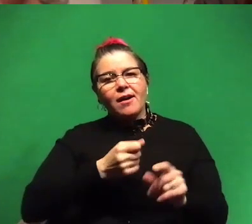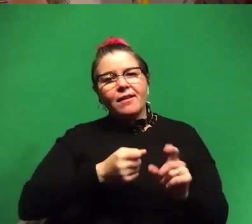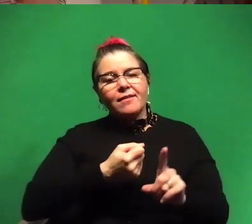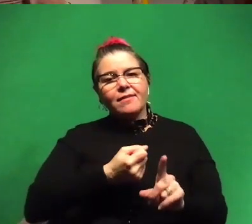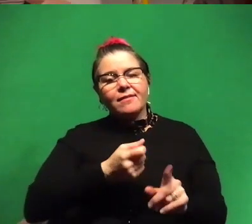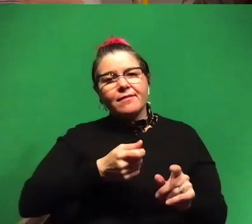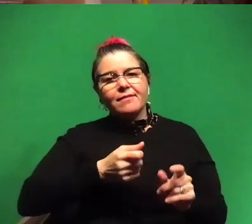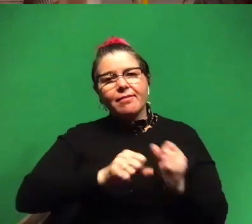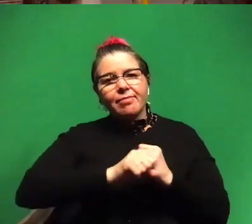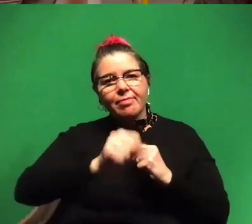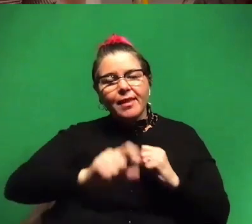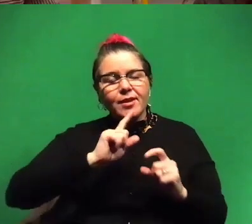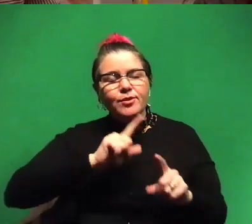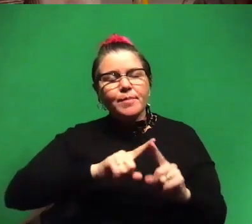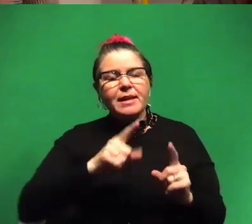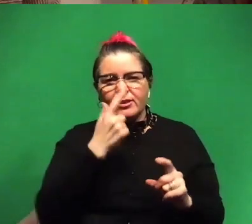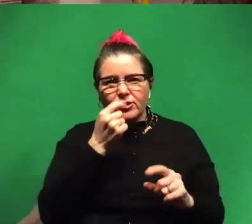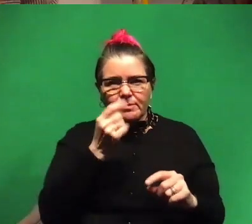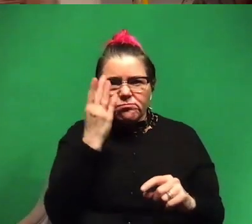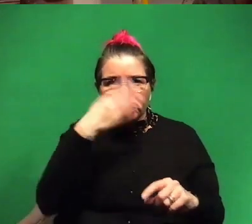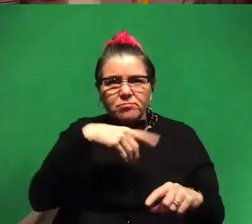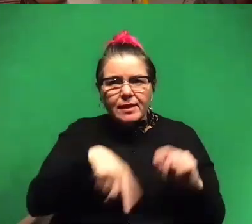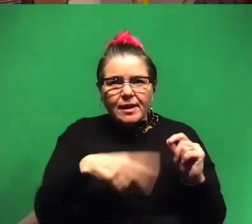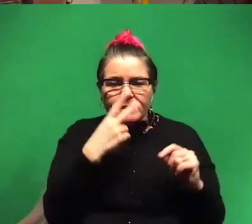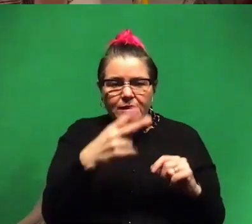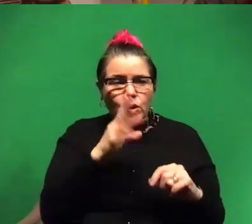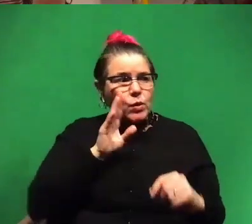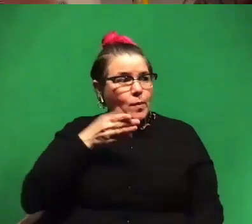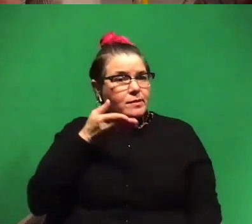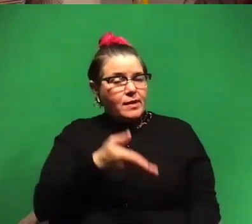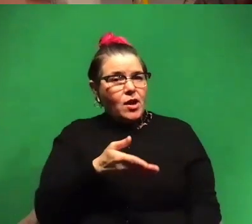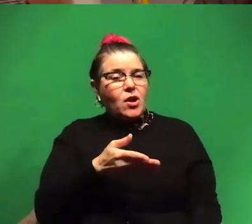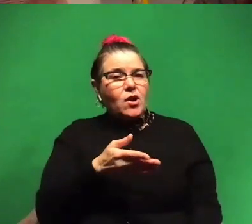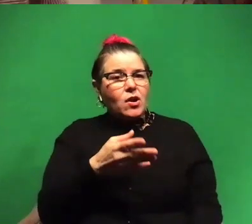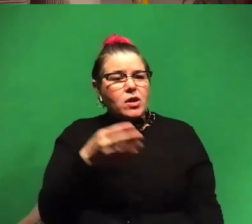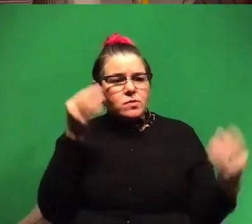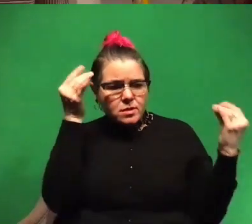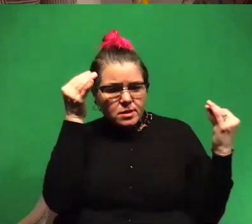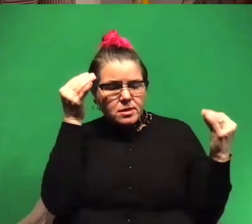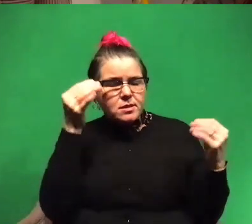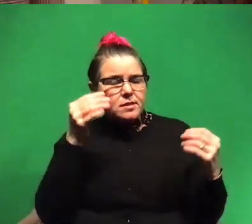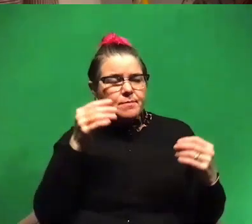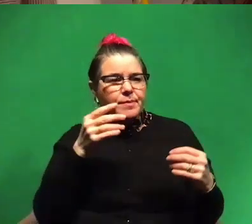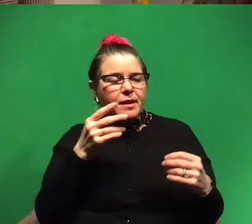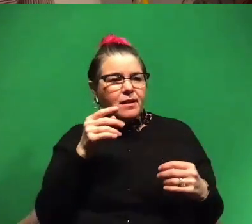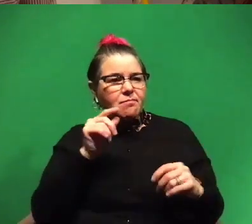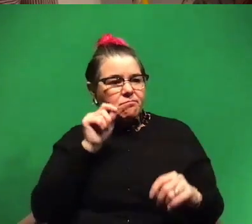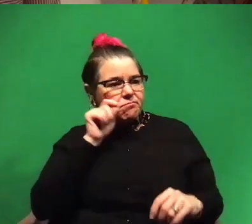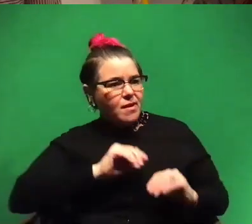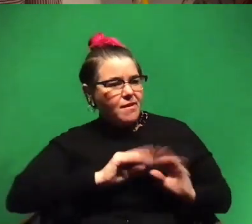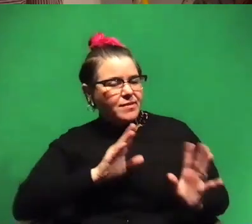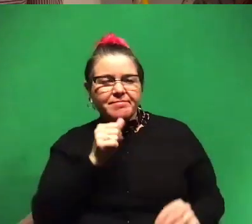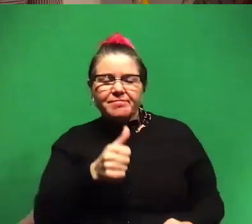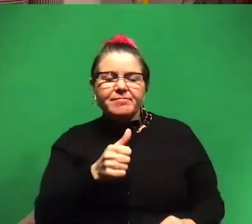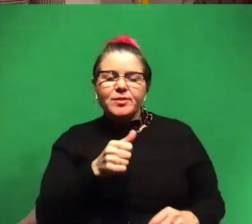it's interesting because you can't see it, right? You know that it's there and it's weighing on your mind, but it's not as visible. And I think some of those sites can be